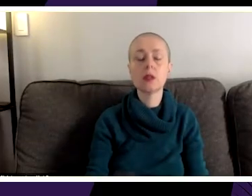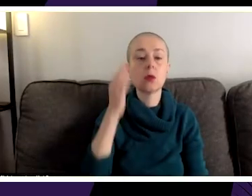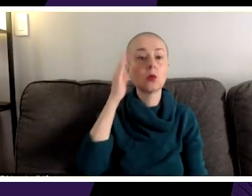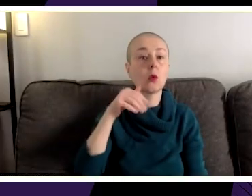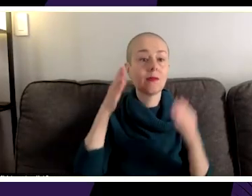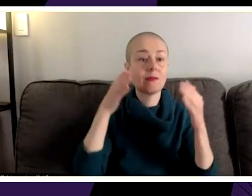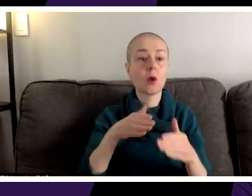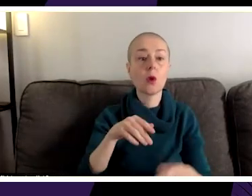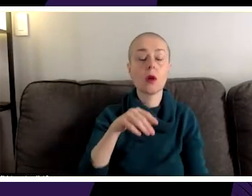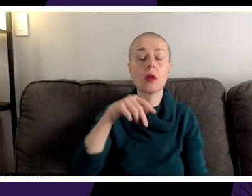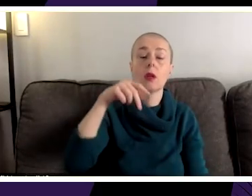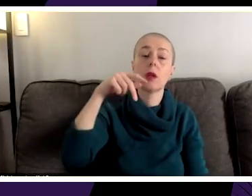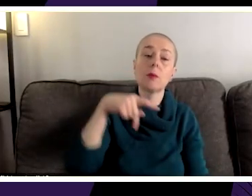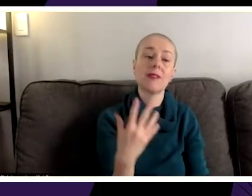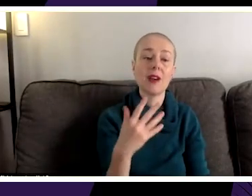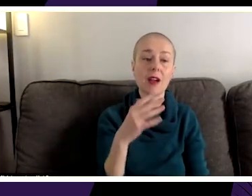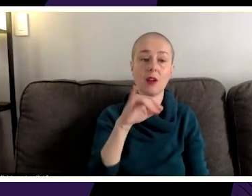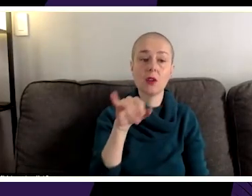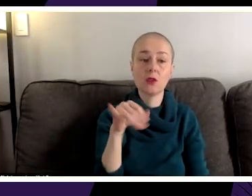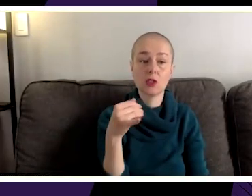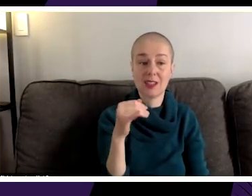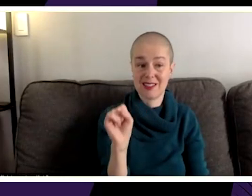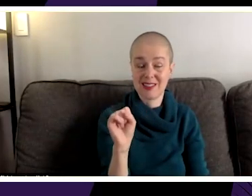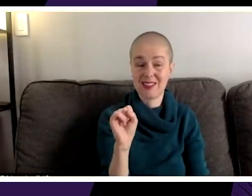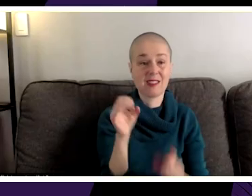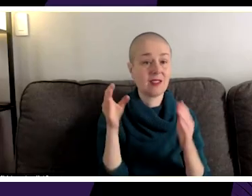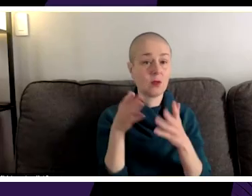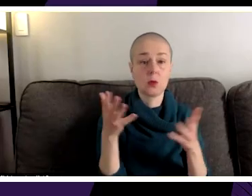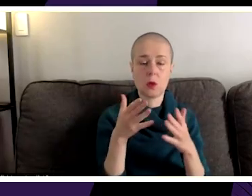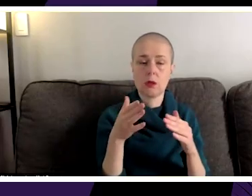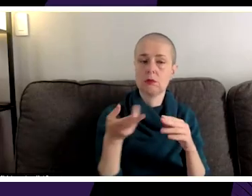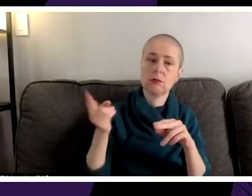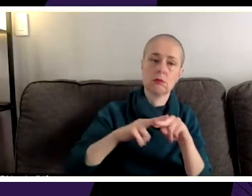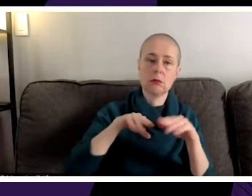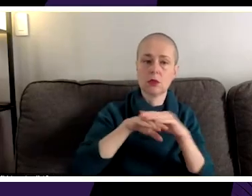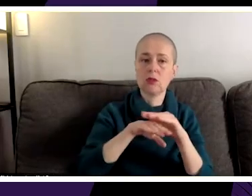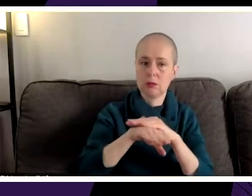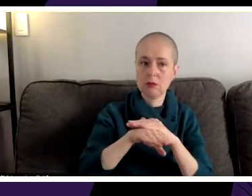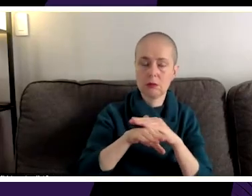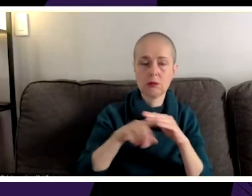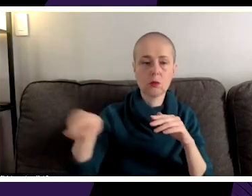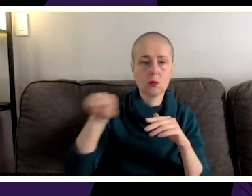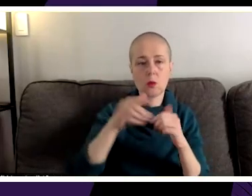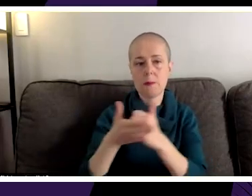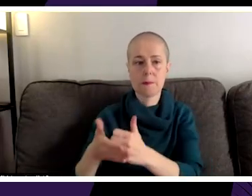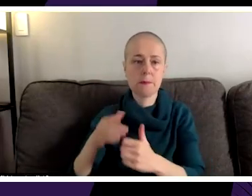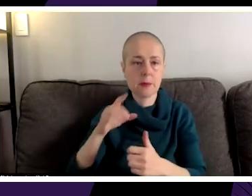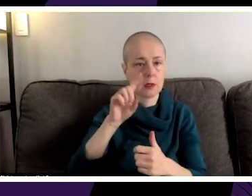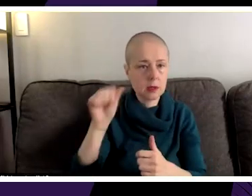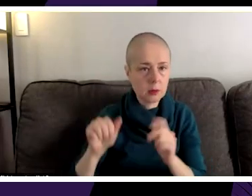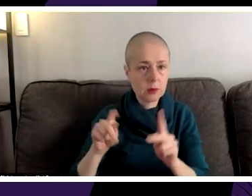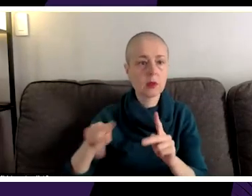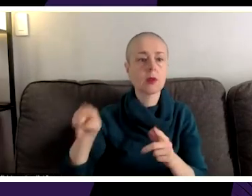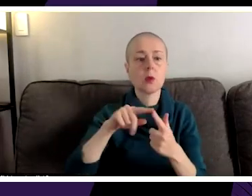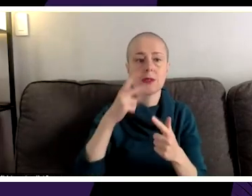of P5.js, of processing in general, is accessibility. And as a part of accessibility, the our website p5.js is available